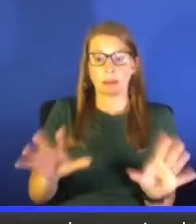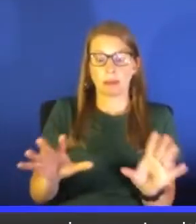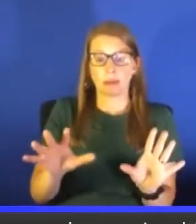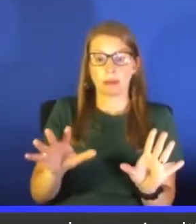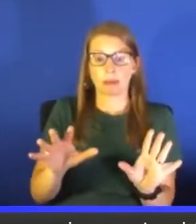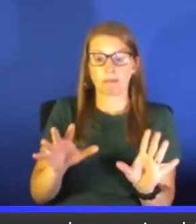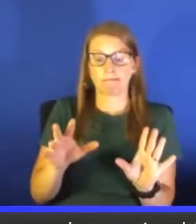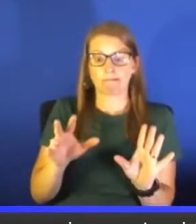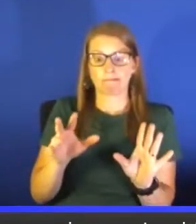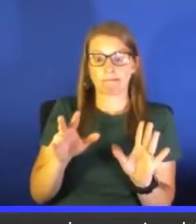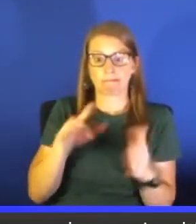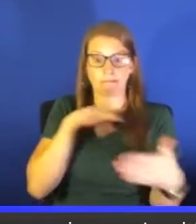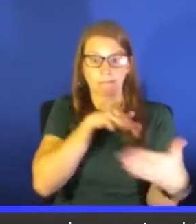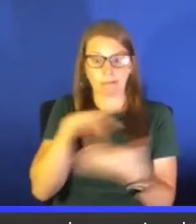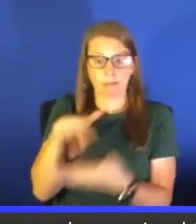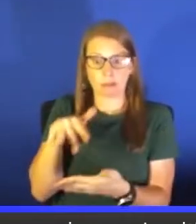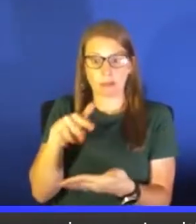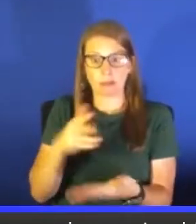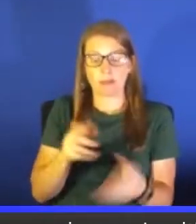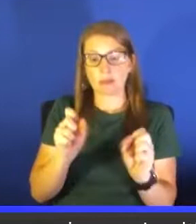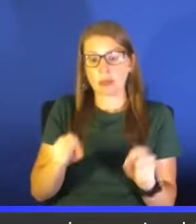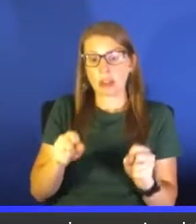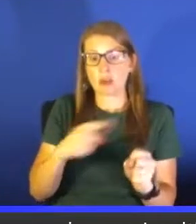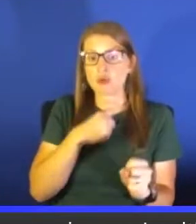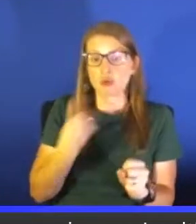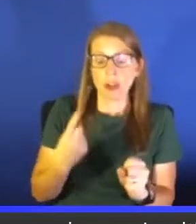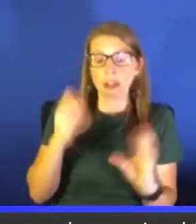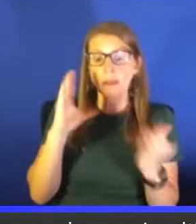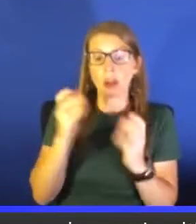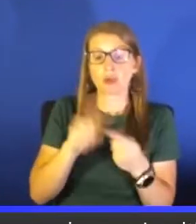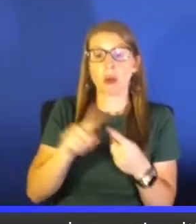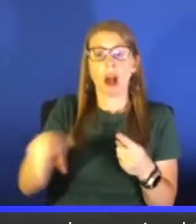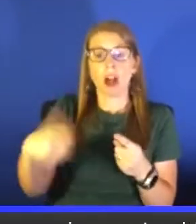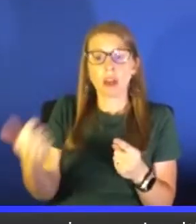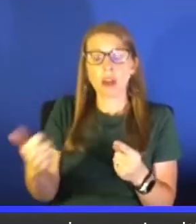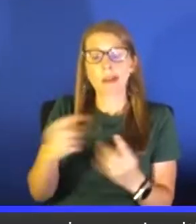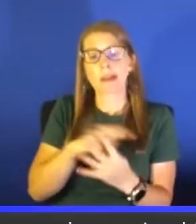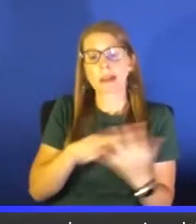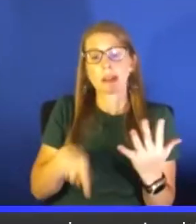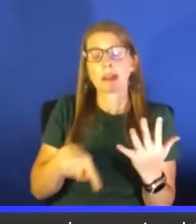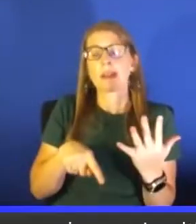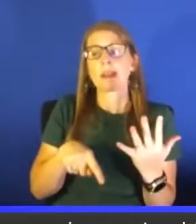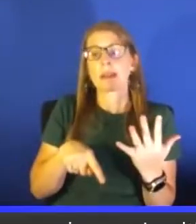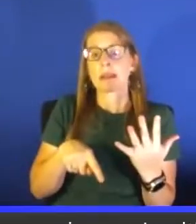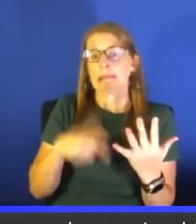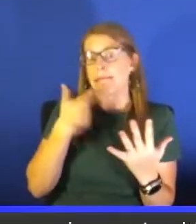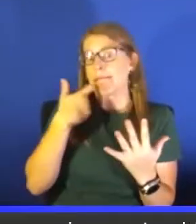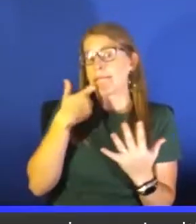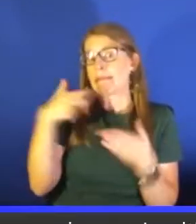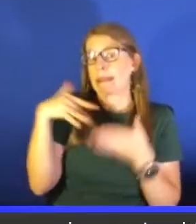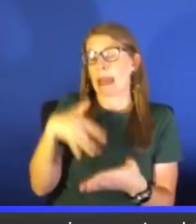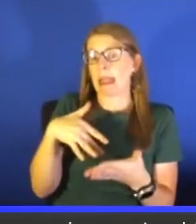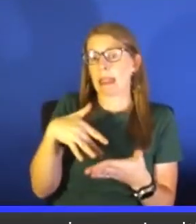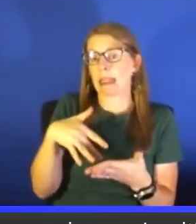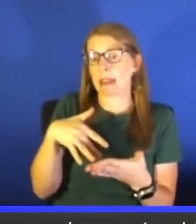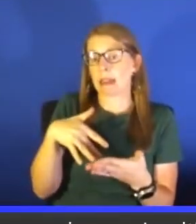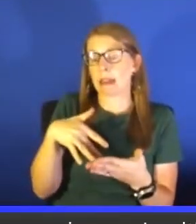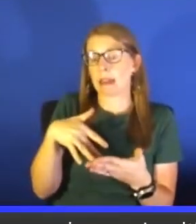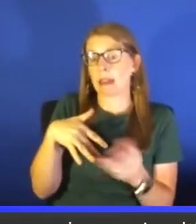to show which ones may have potential risks compared to others, but I would say that the ones in the recent study that we just quoted,